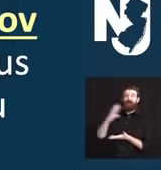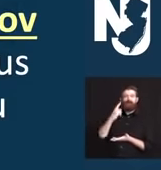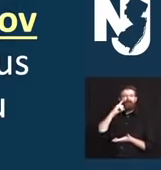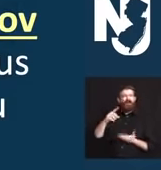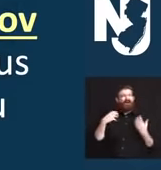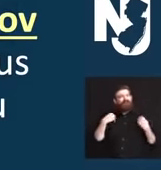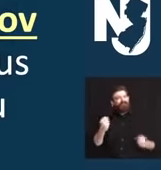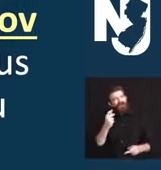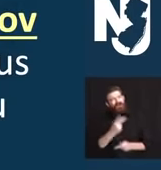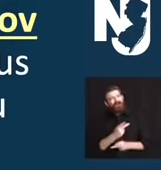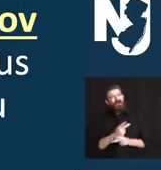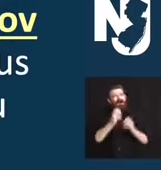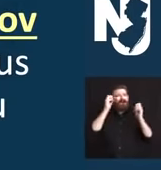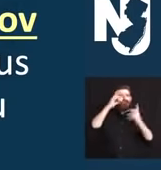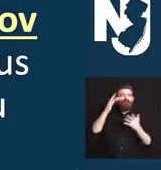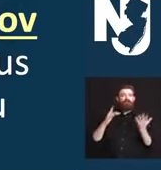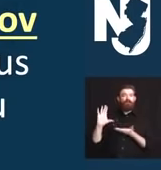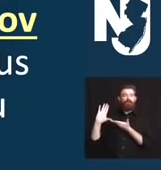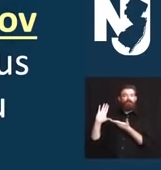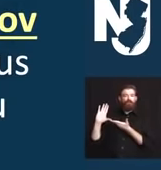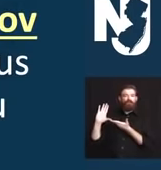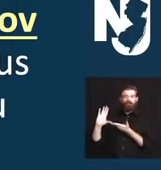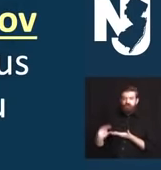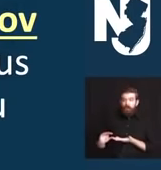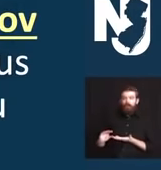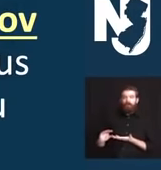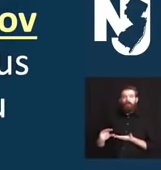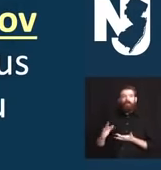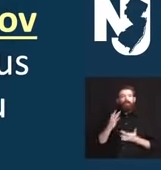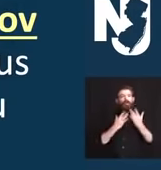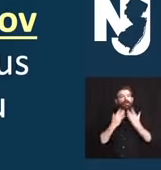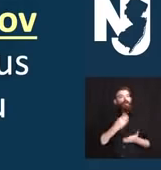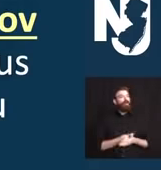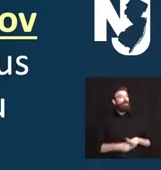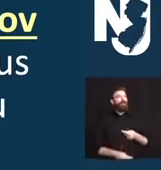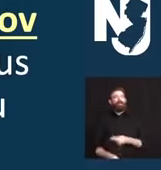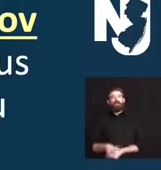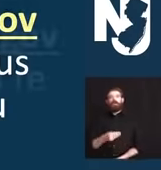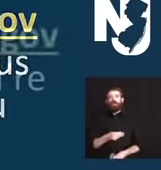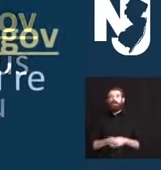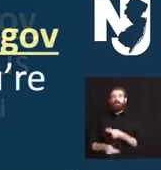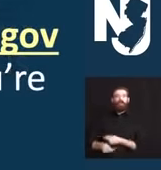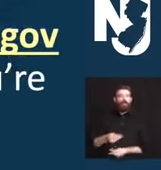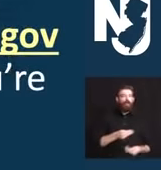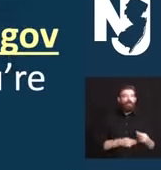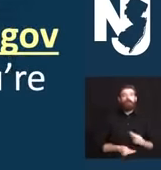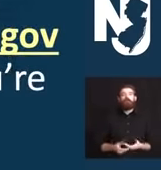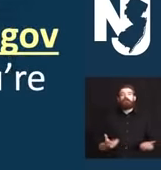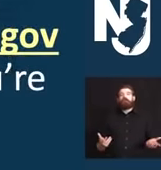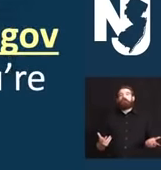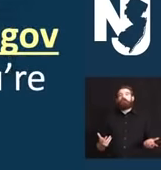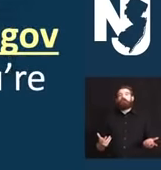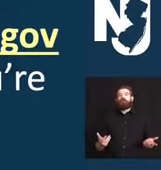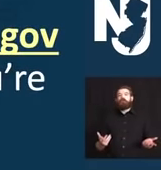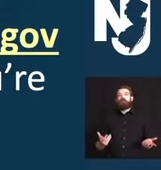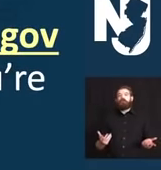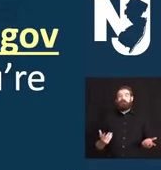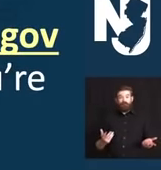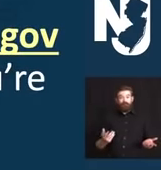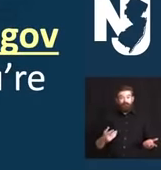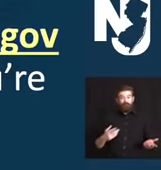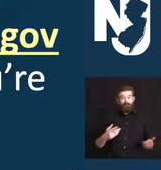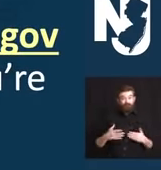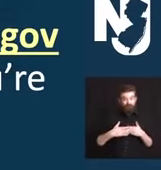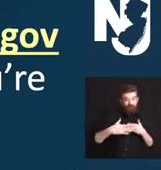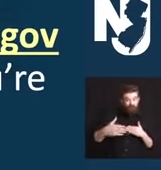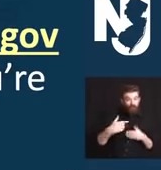and Tina know as well as I, even for our COVID-19 response. This year's census is especially critical as we fight